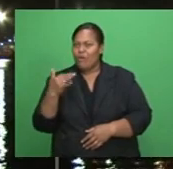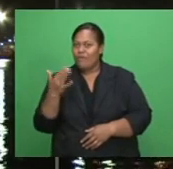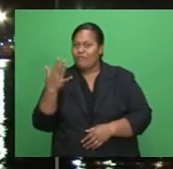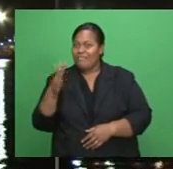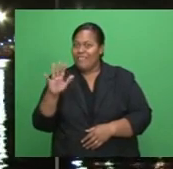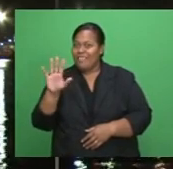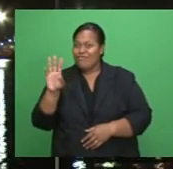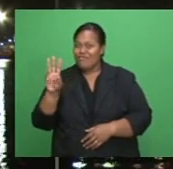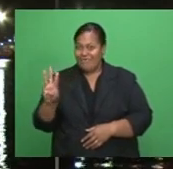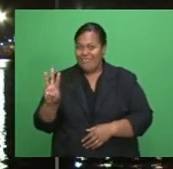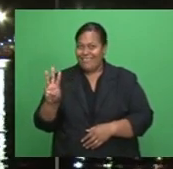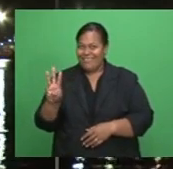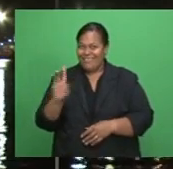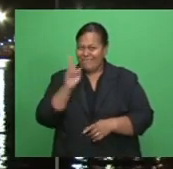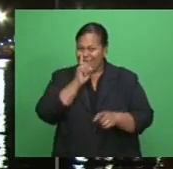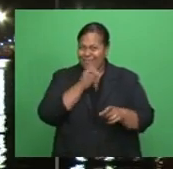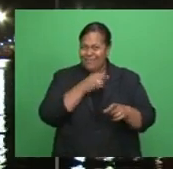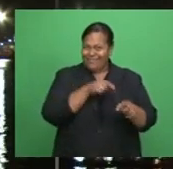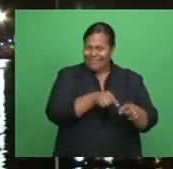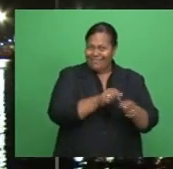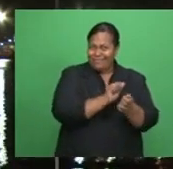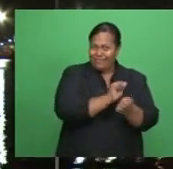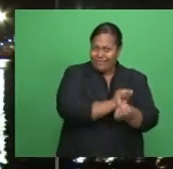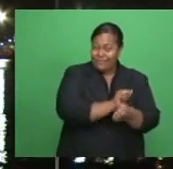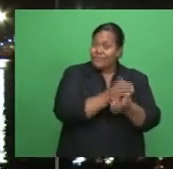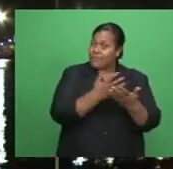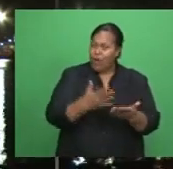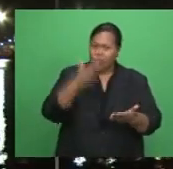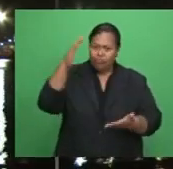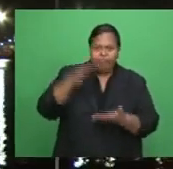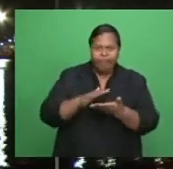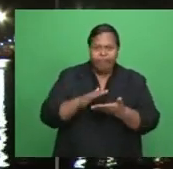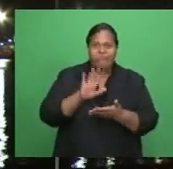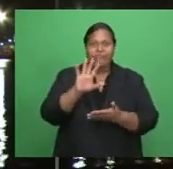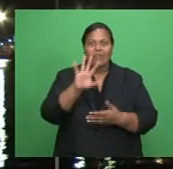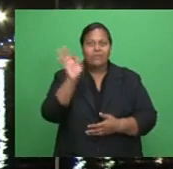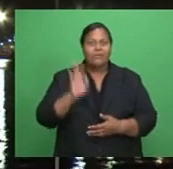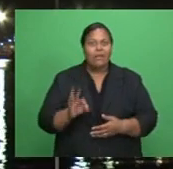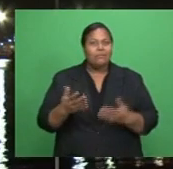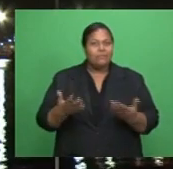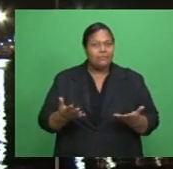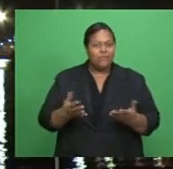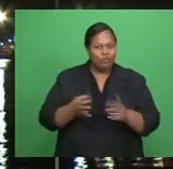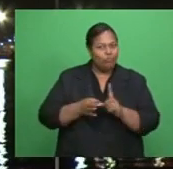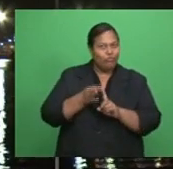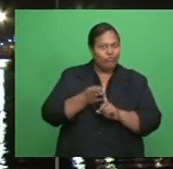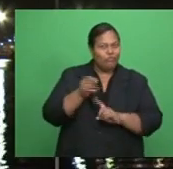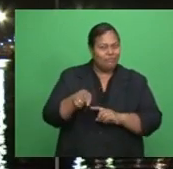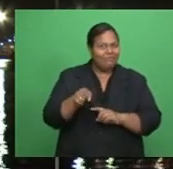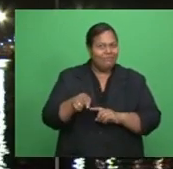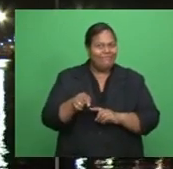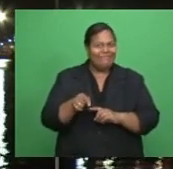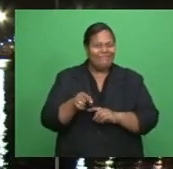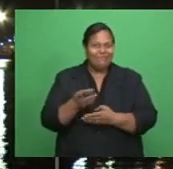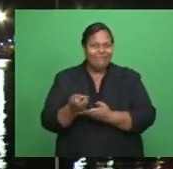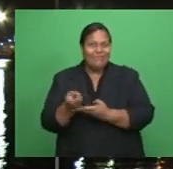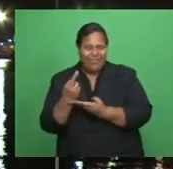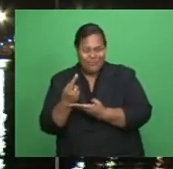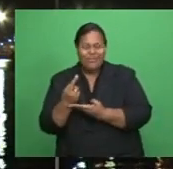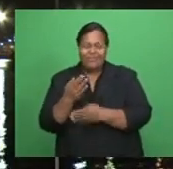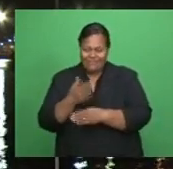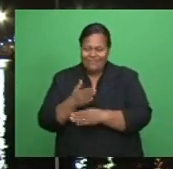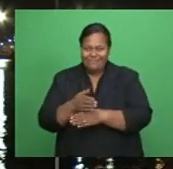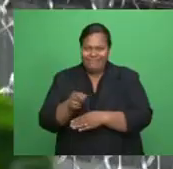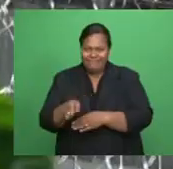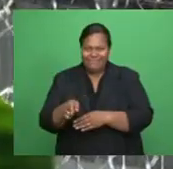to 1.5%, which the Corrections Service says is proof that rehabilitation programs work. Venina Rakautonga has